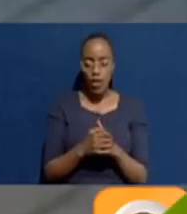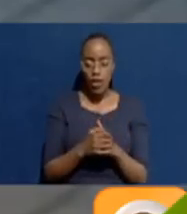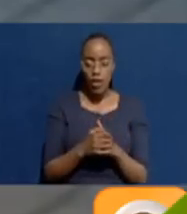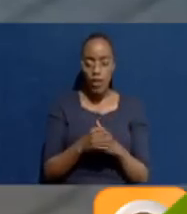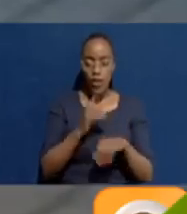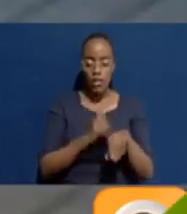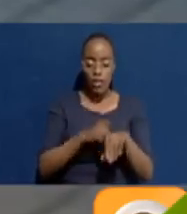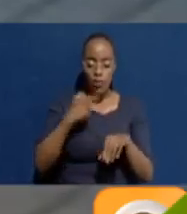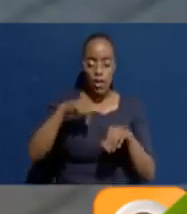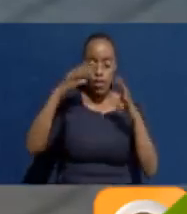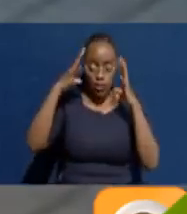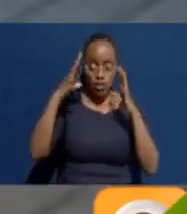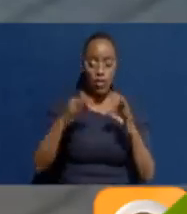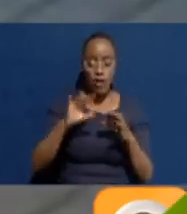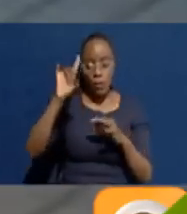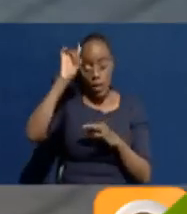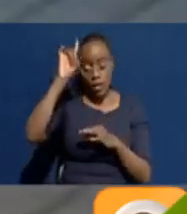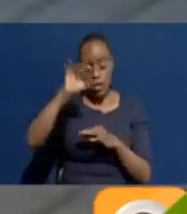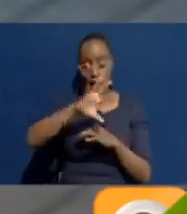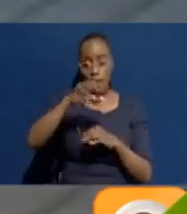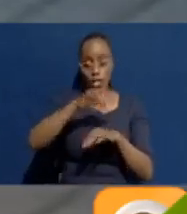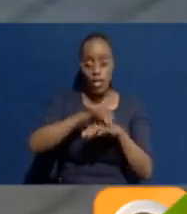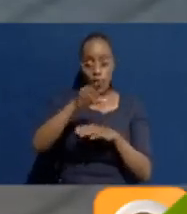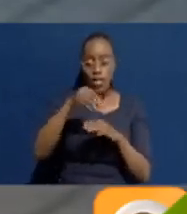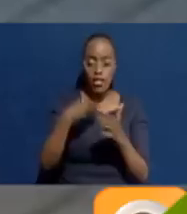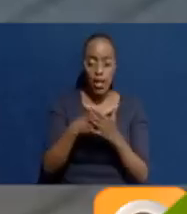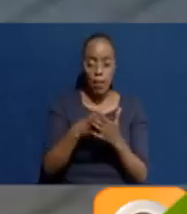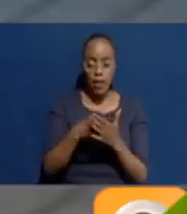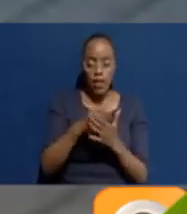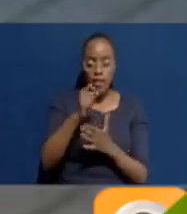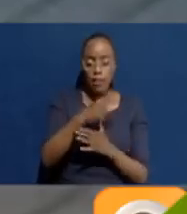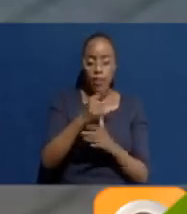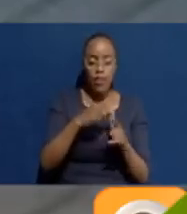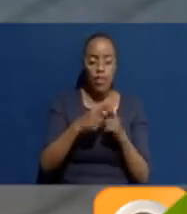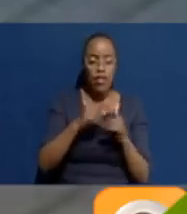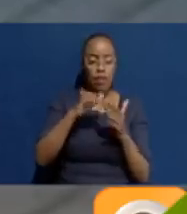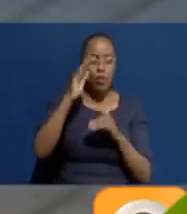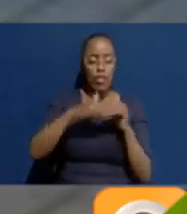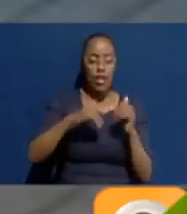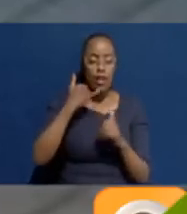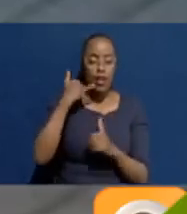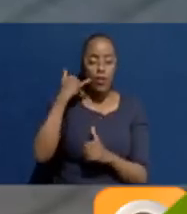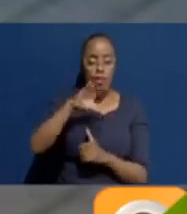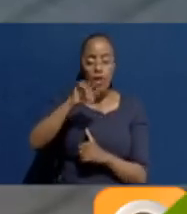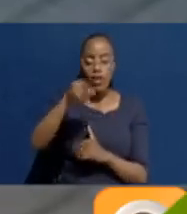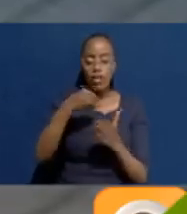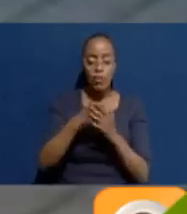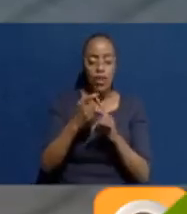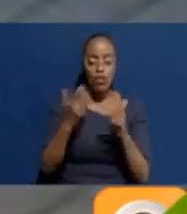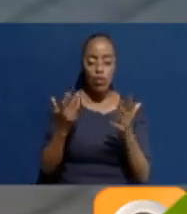When we decide that Mandera County is getting this equalization fund worth this much more than Nakuru County, where is that money coming